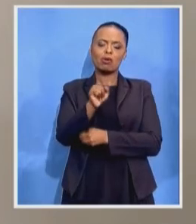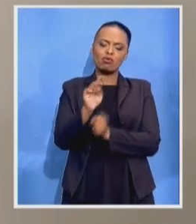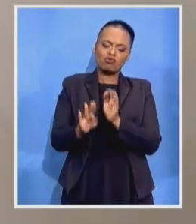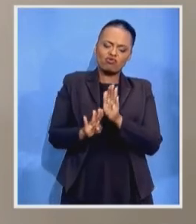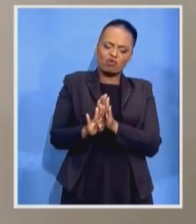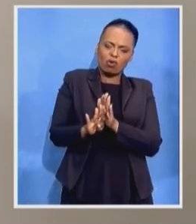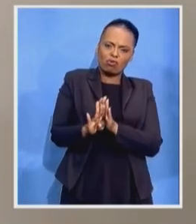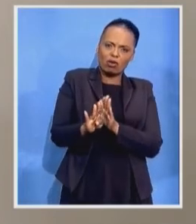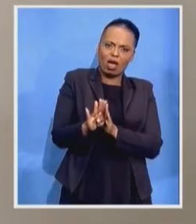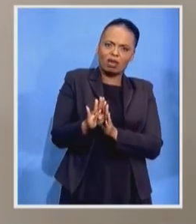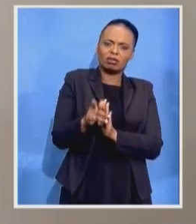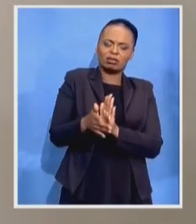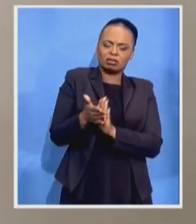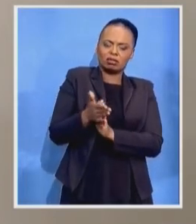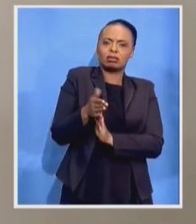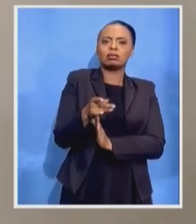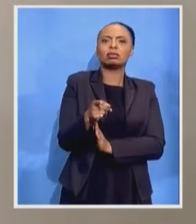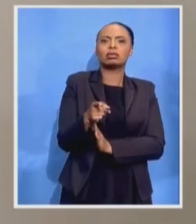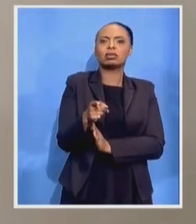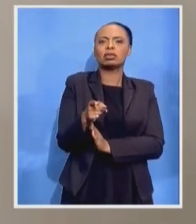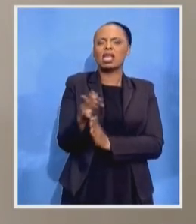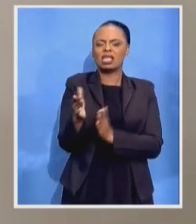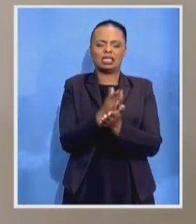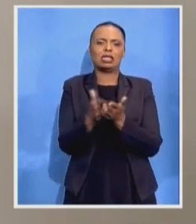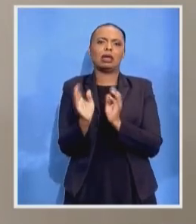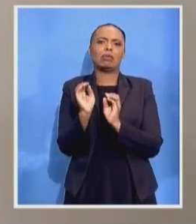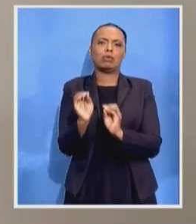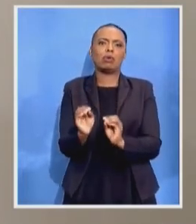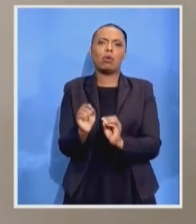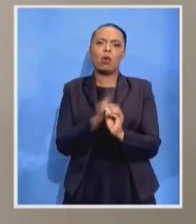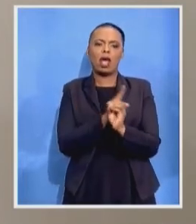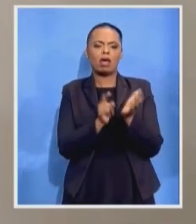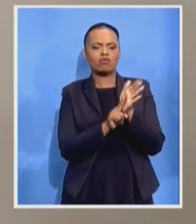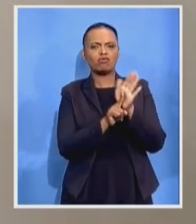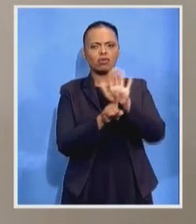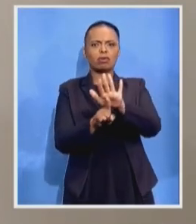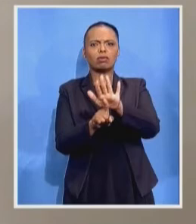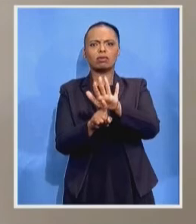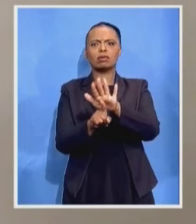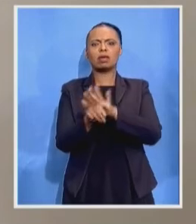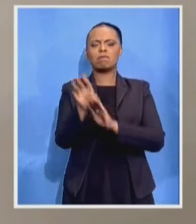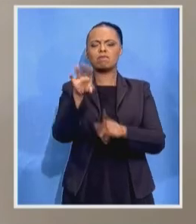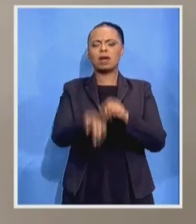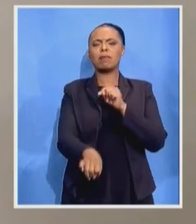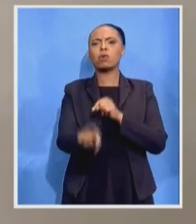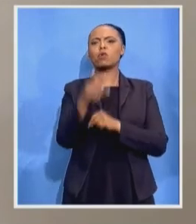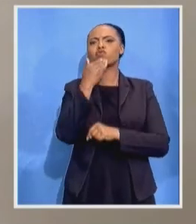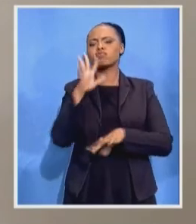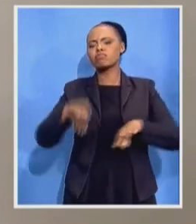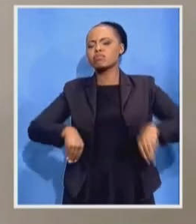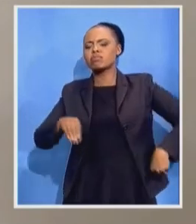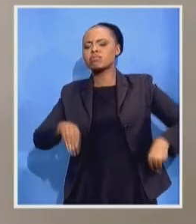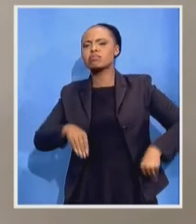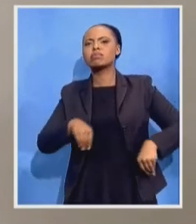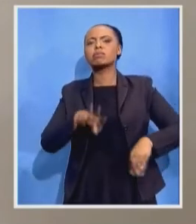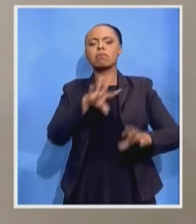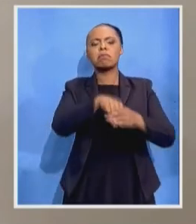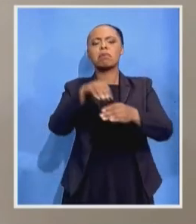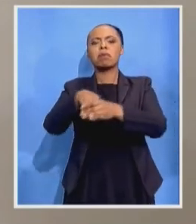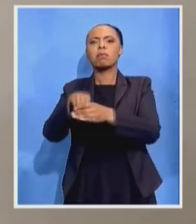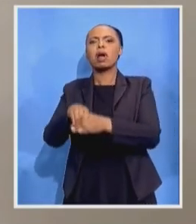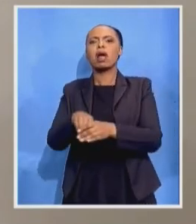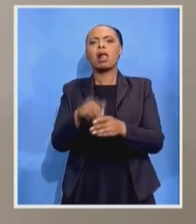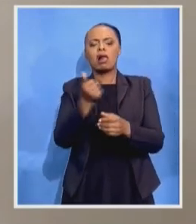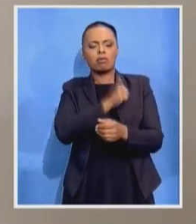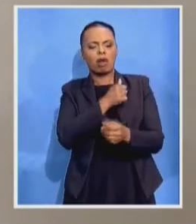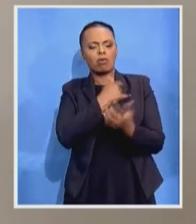or complicit in corruption. The Central Committee reaffirmed its support for the work of the Zondo